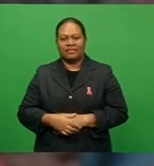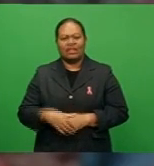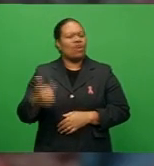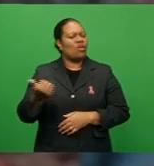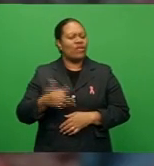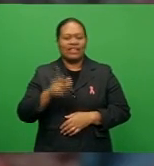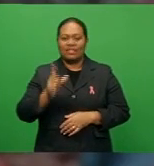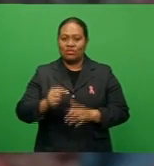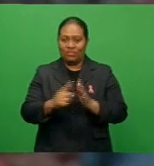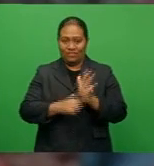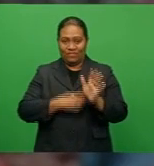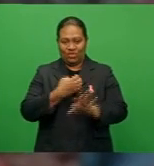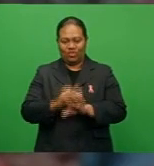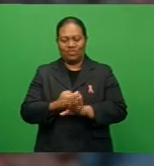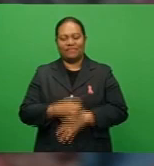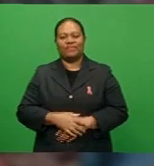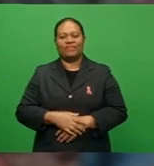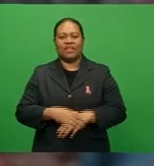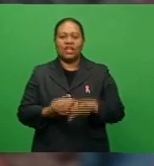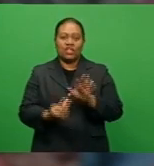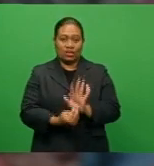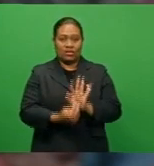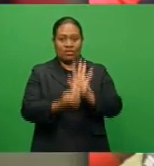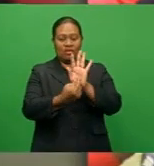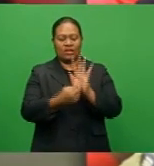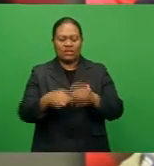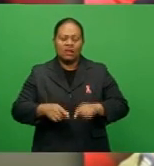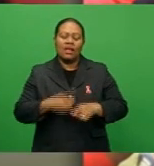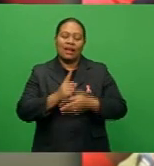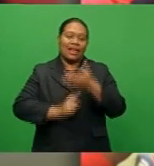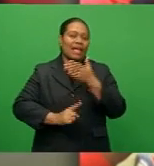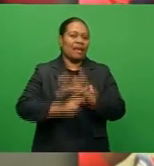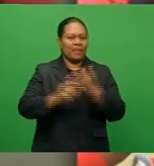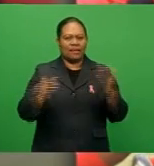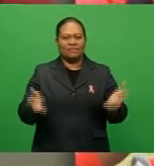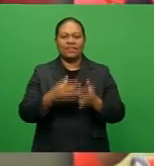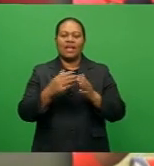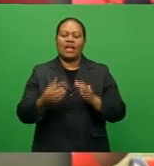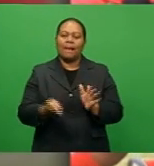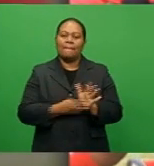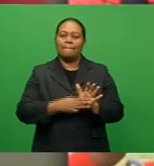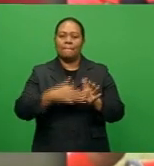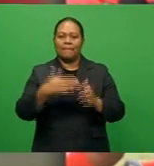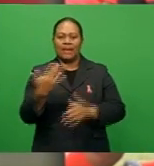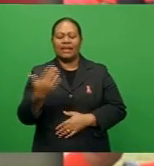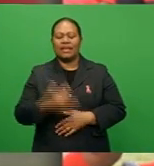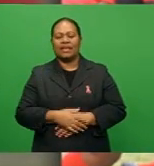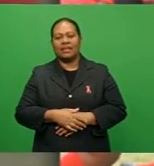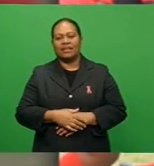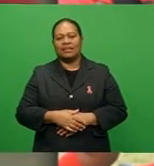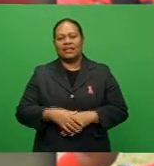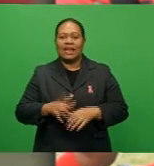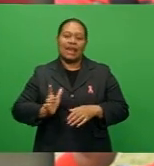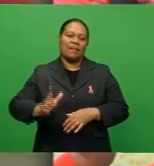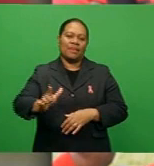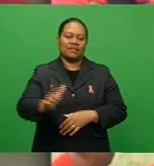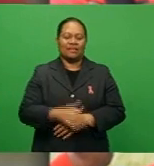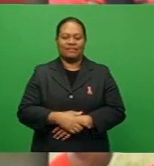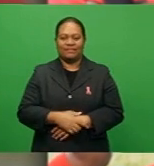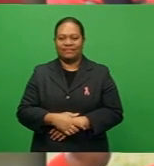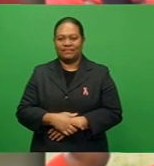in zones. The North Regional Tens will kick off at 9 a.m. on Monday at Subrel Park in Lambasa. Aquila